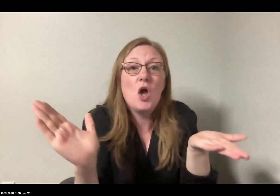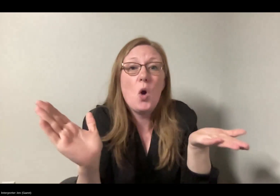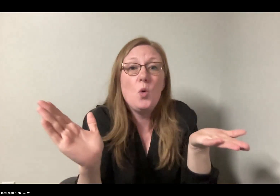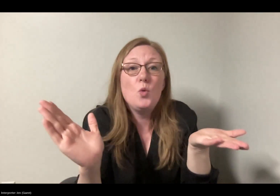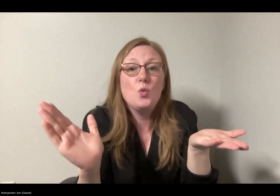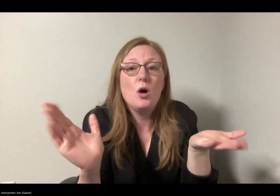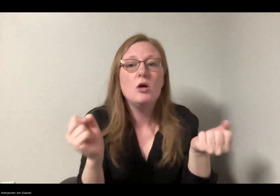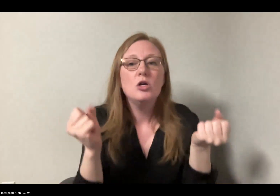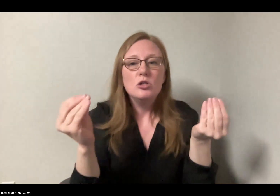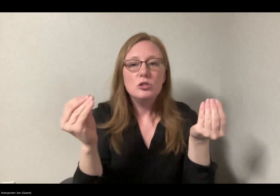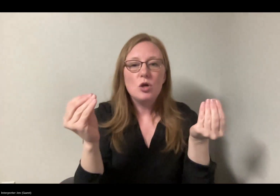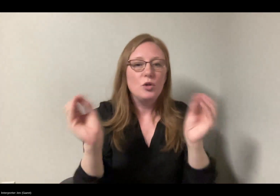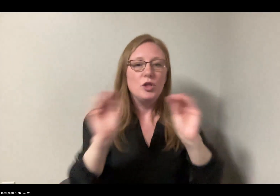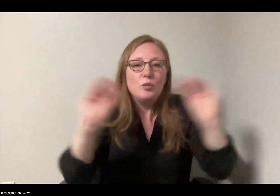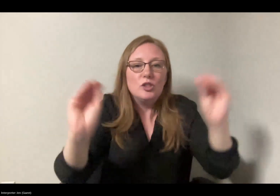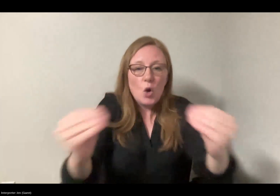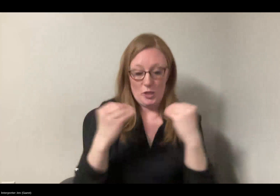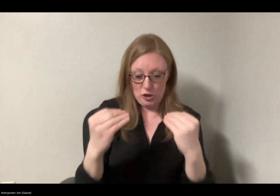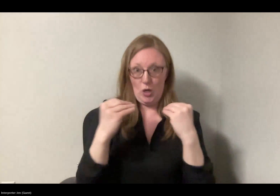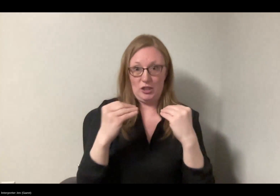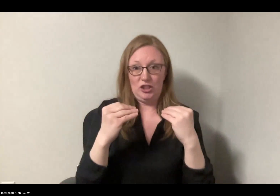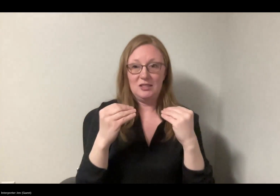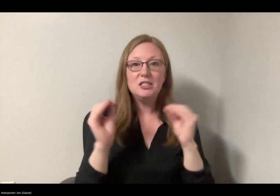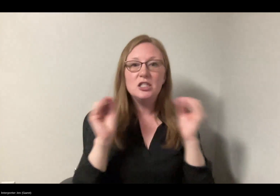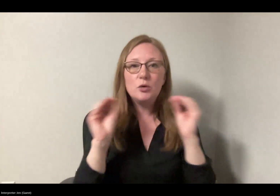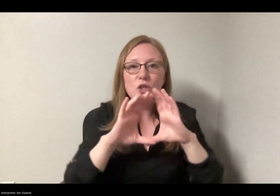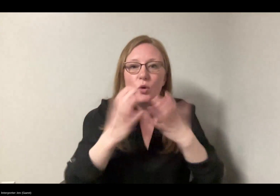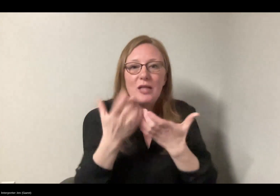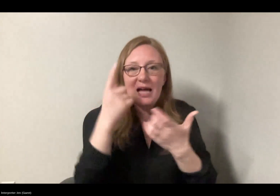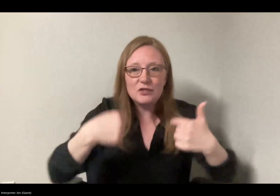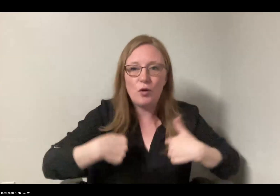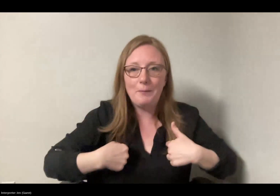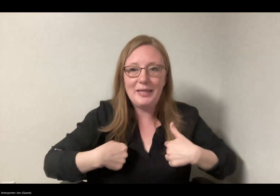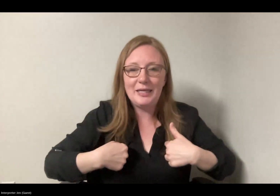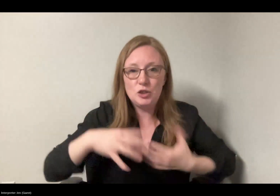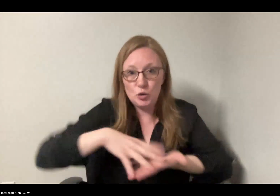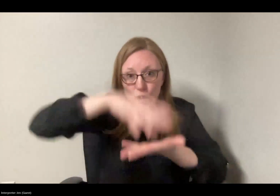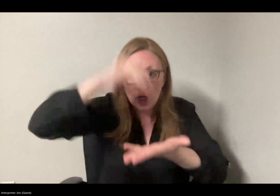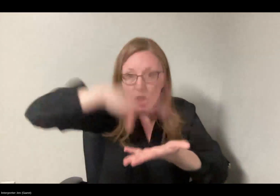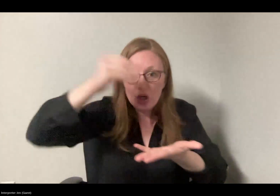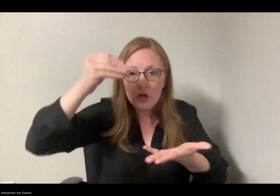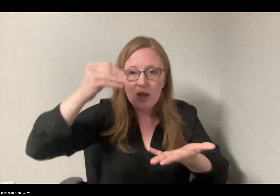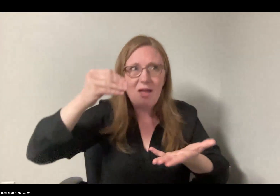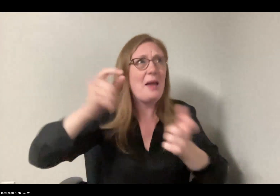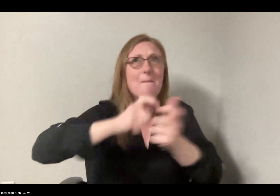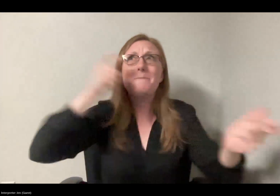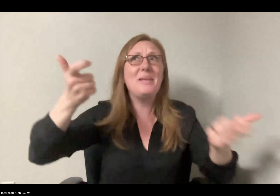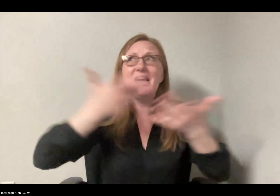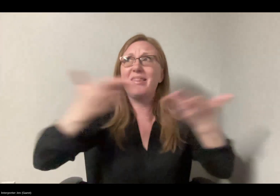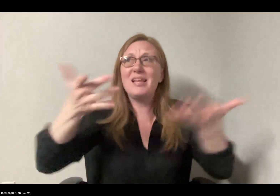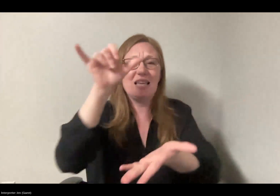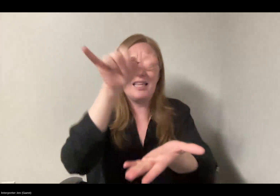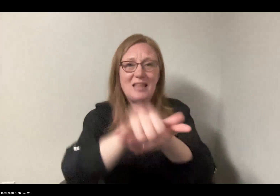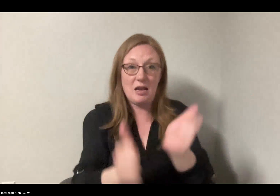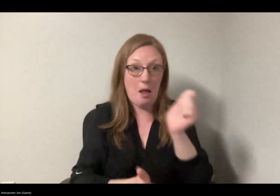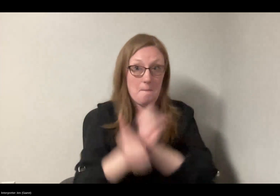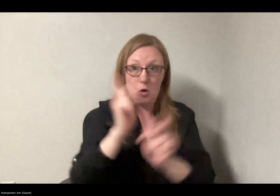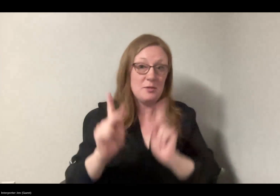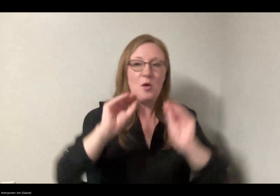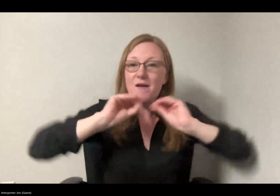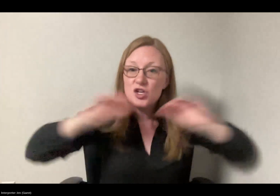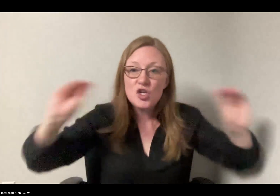any instruction. There weren't any courses out there to show how to do this. And these are big events like this, and most people don't have any